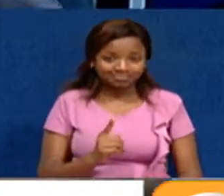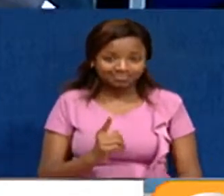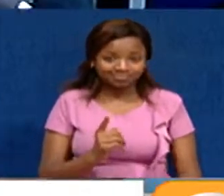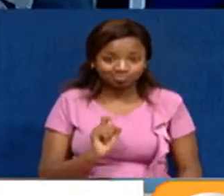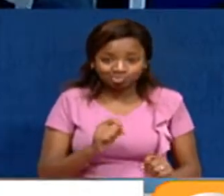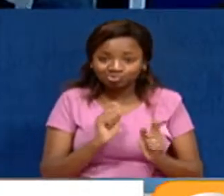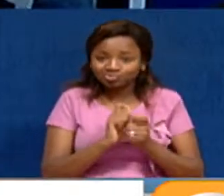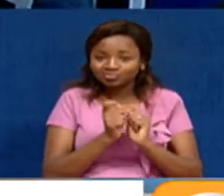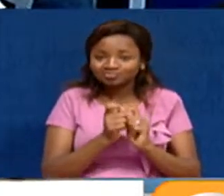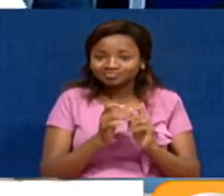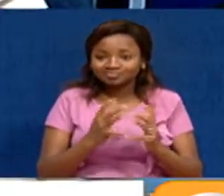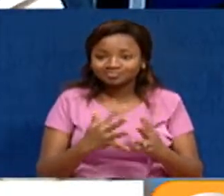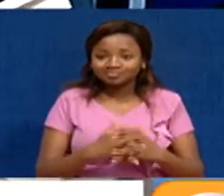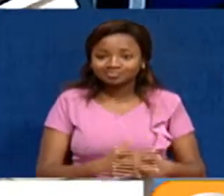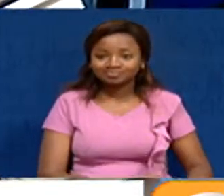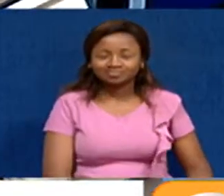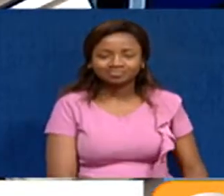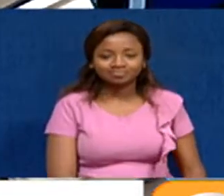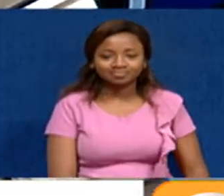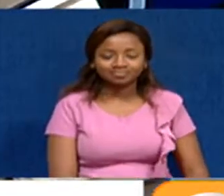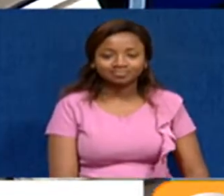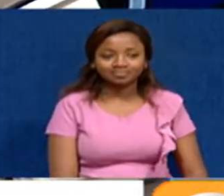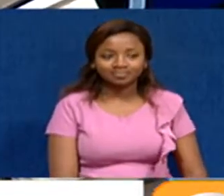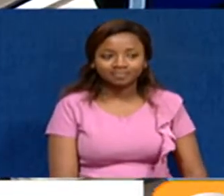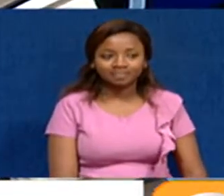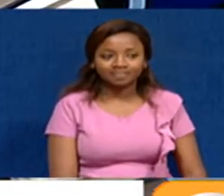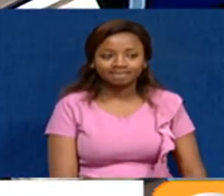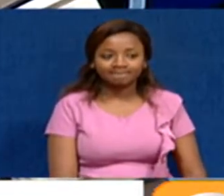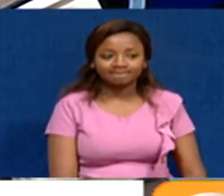Thank you, Mr. Maura. Mm-hmm.